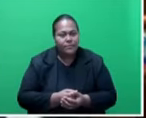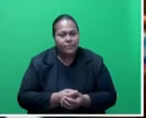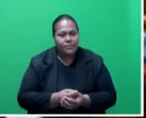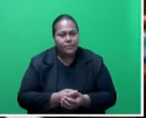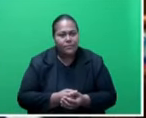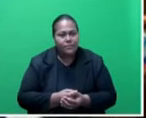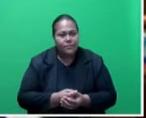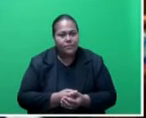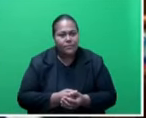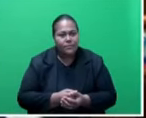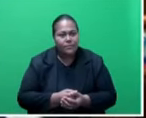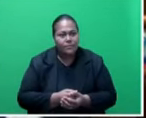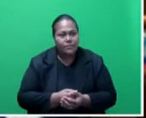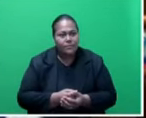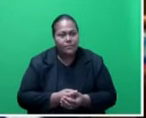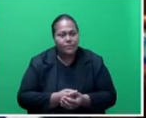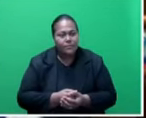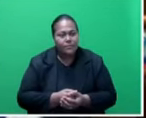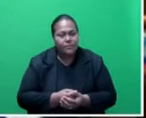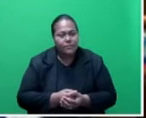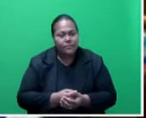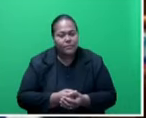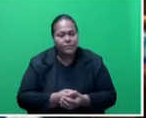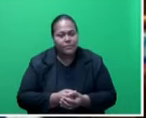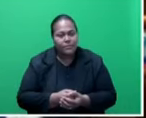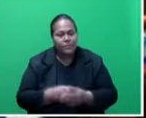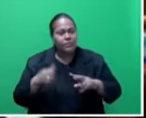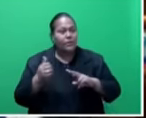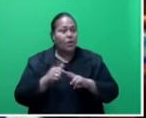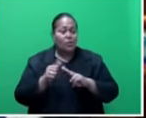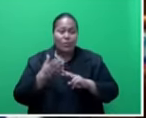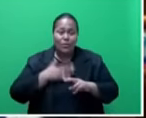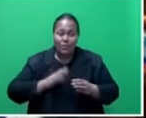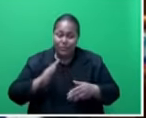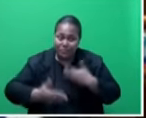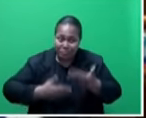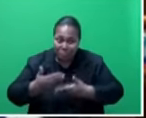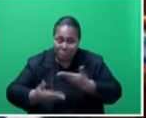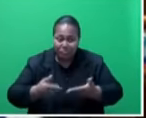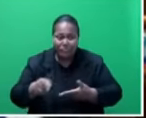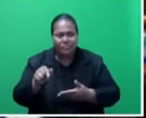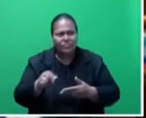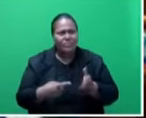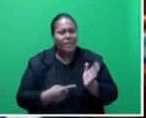following the, Mr. Speaker said, I wish to highlight this August House, the Ministry's TC Yasa